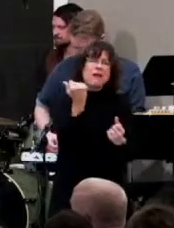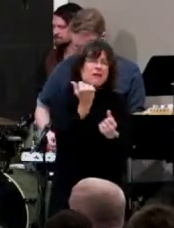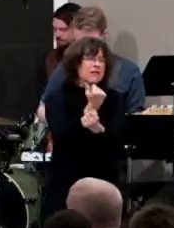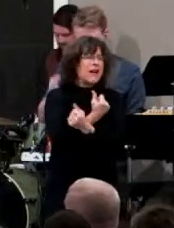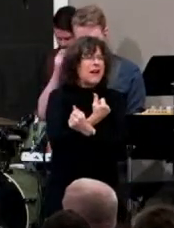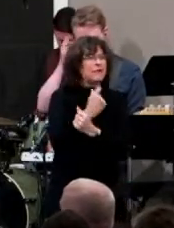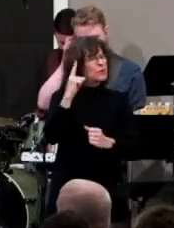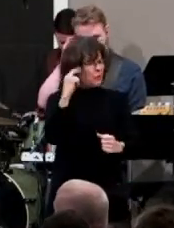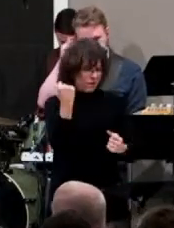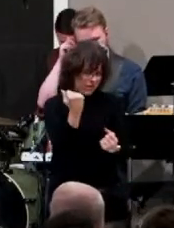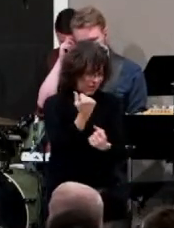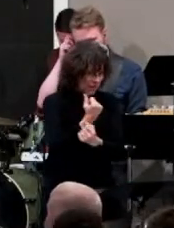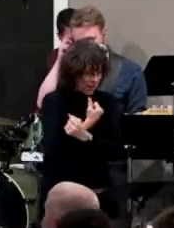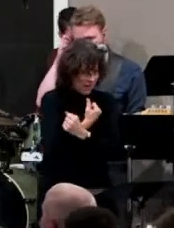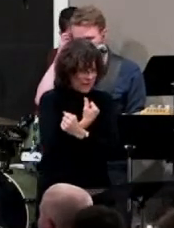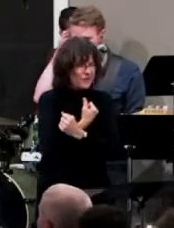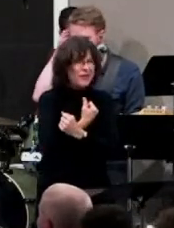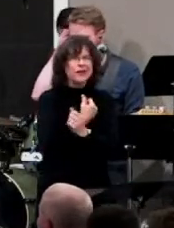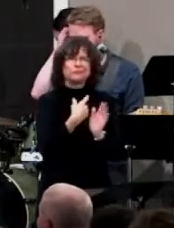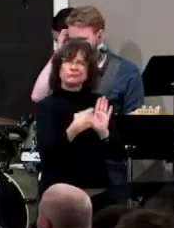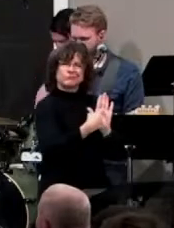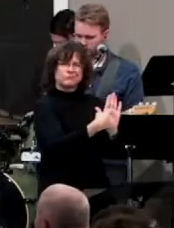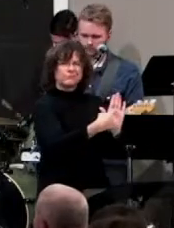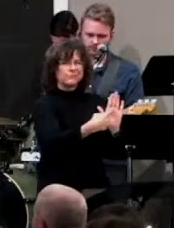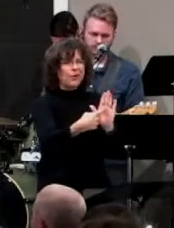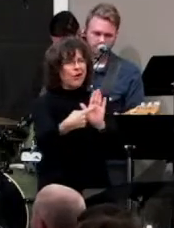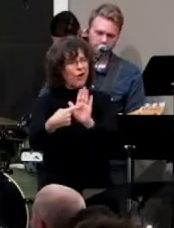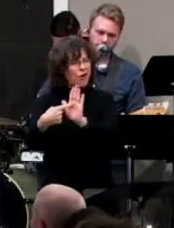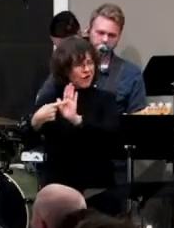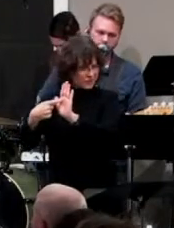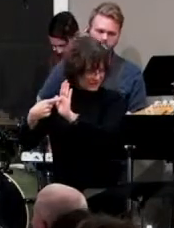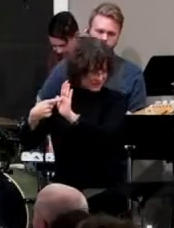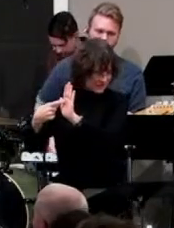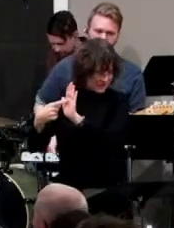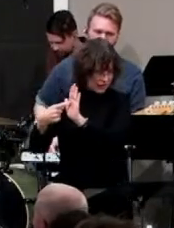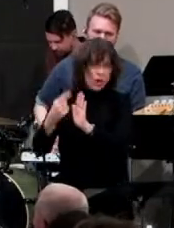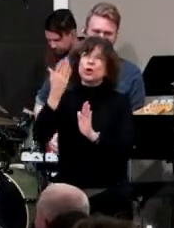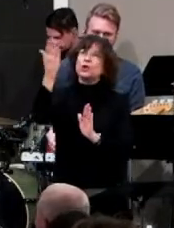You are love on display for all to see.